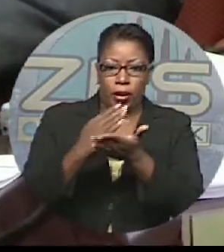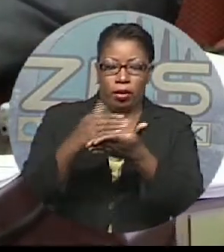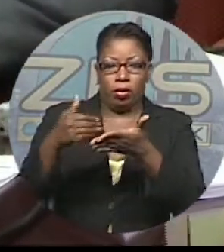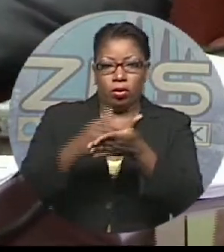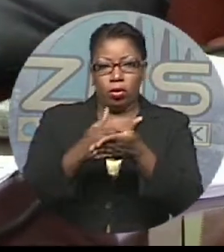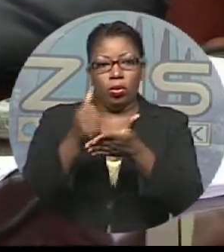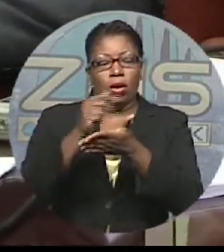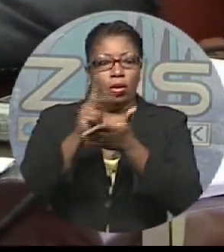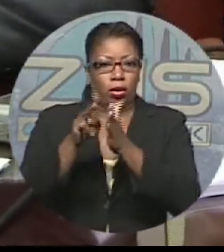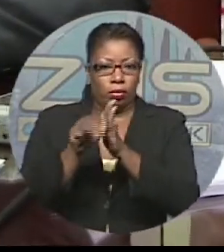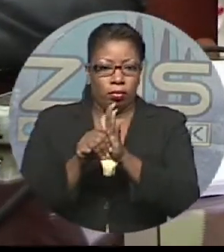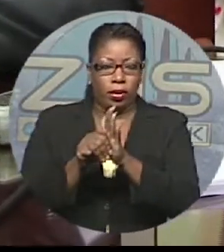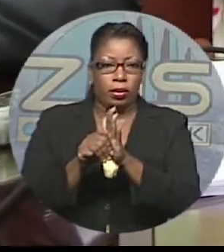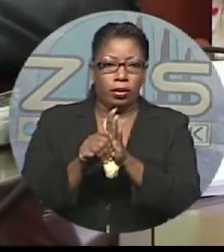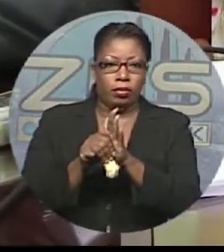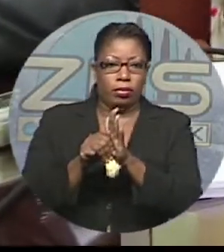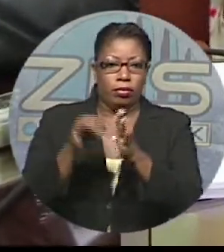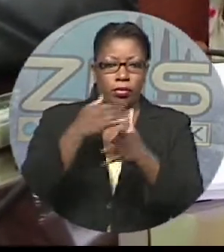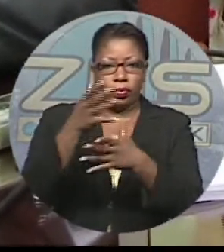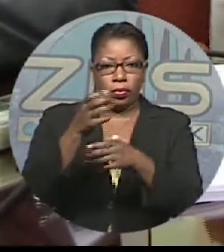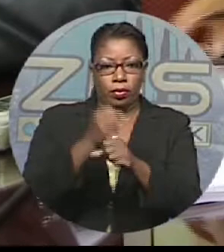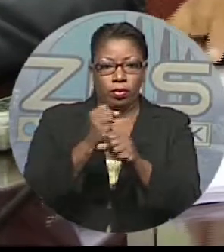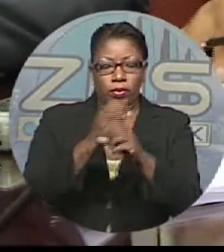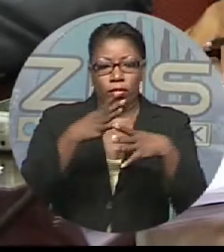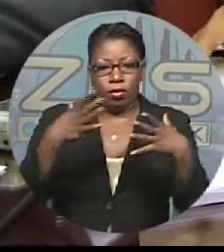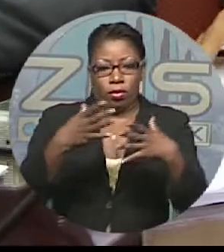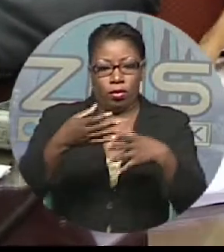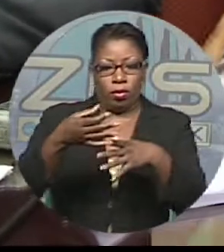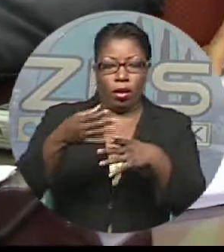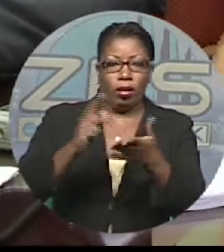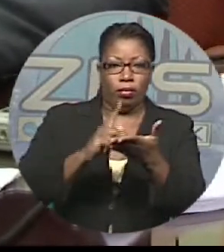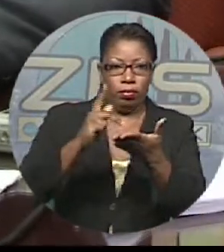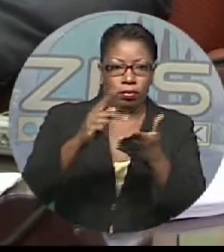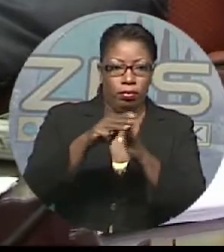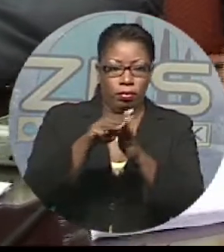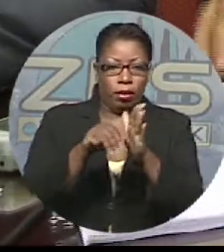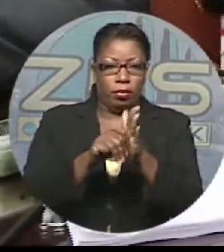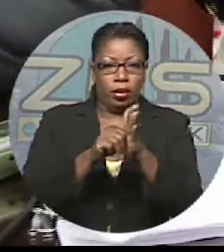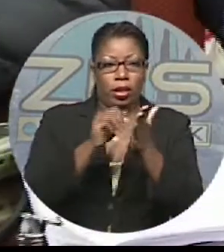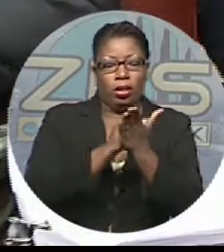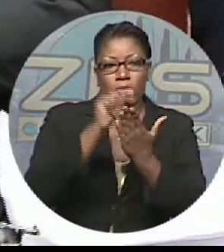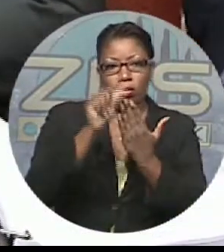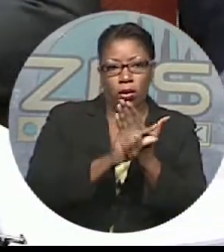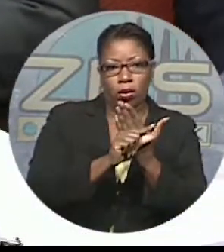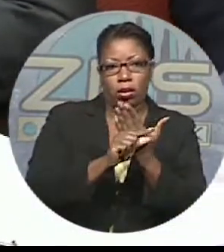agreement, BPSU members will receive a lump sum increment in August and another in